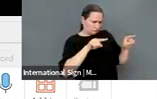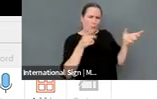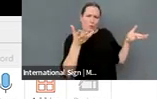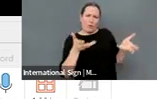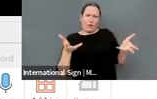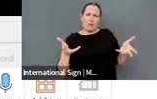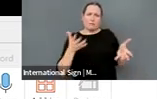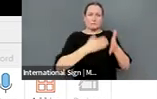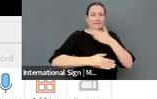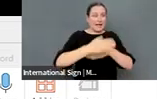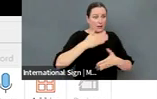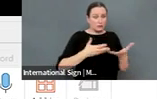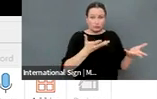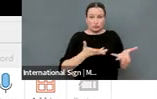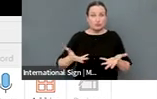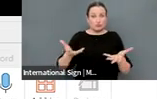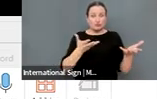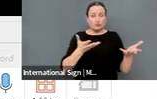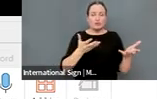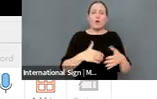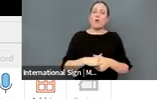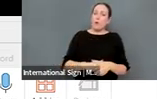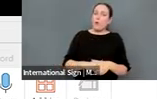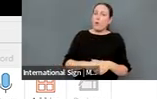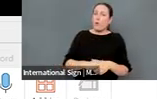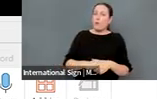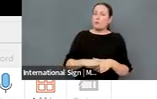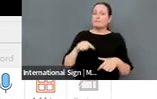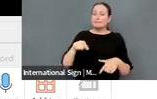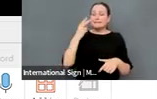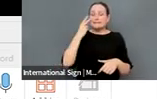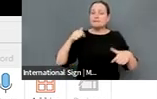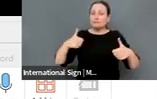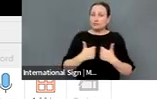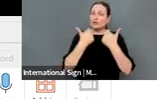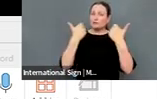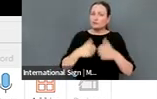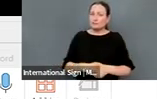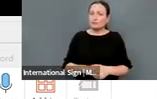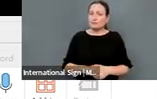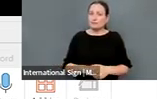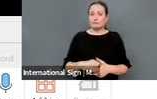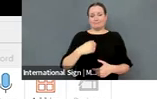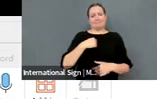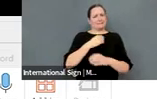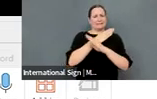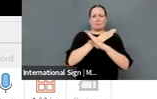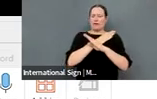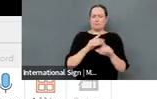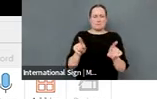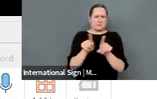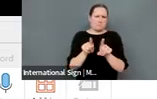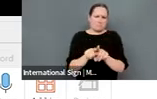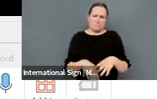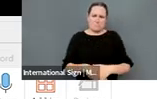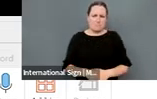different countries, we can see that there's been some challenges, and Zambia hasn't been spared. Now, if you are going to